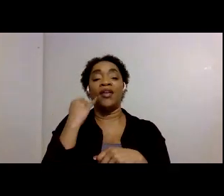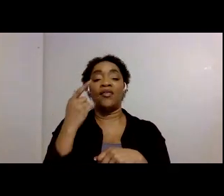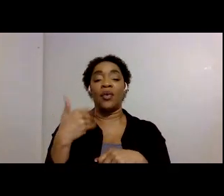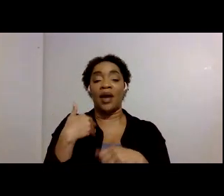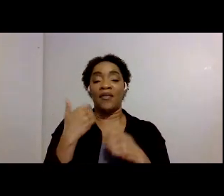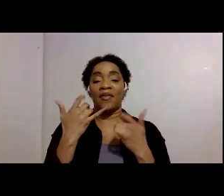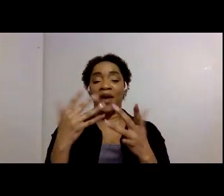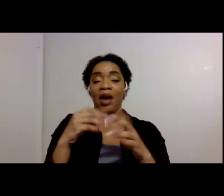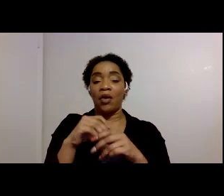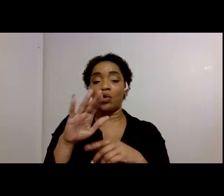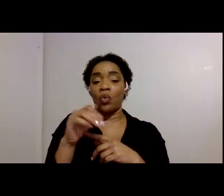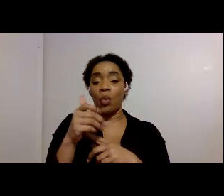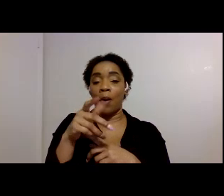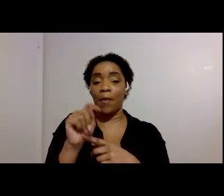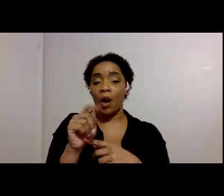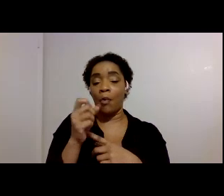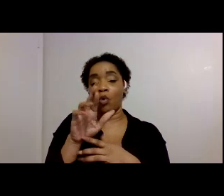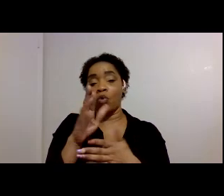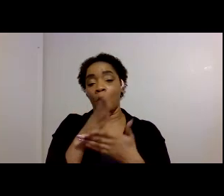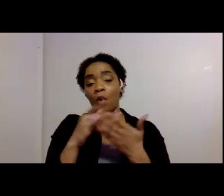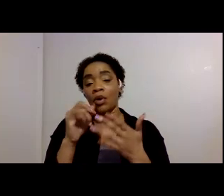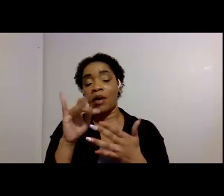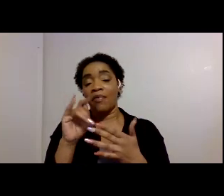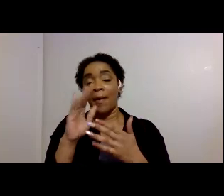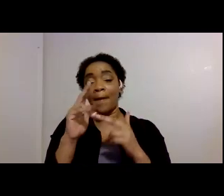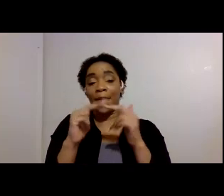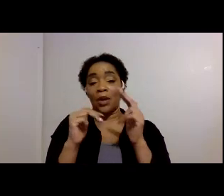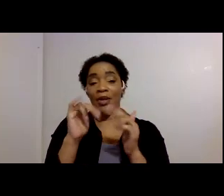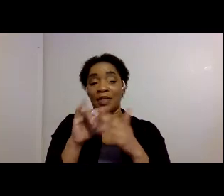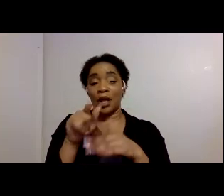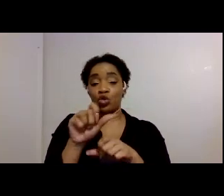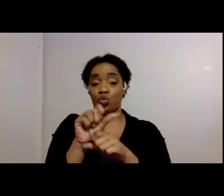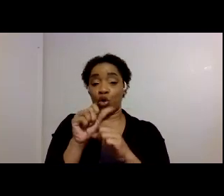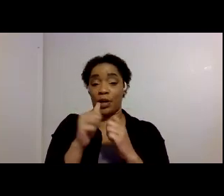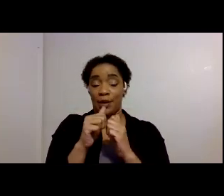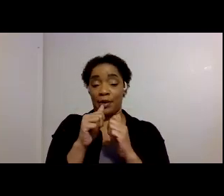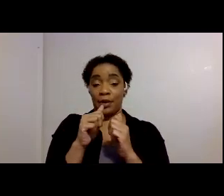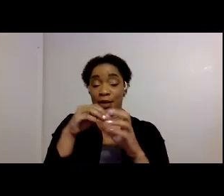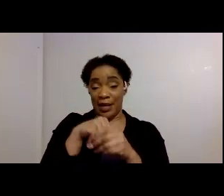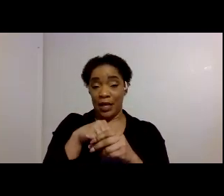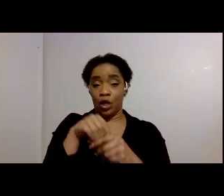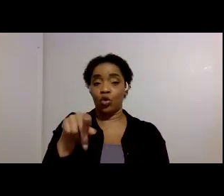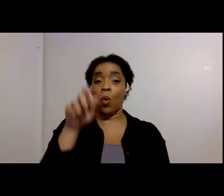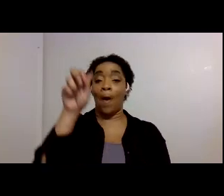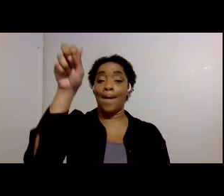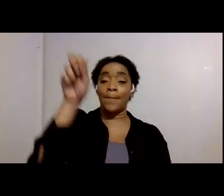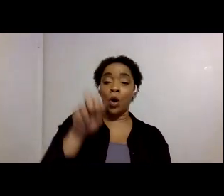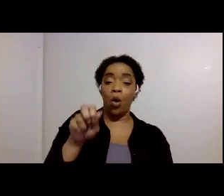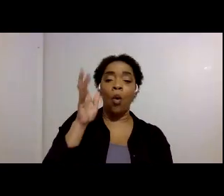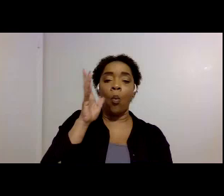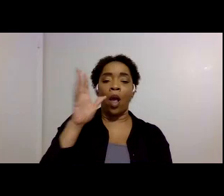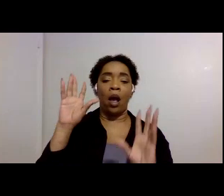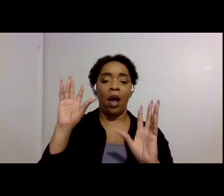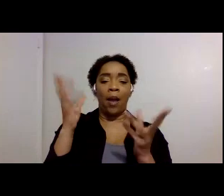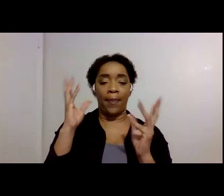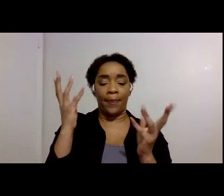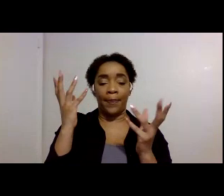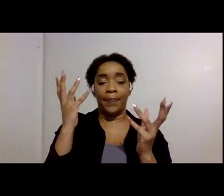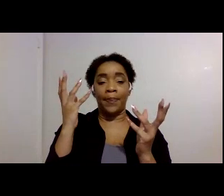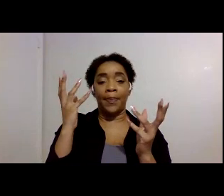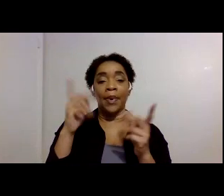or your part or portion of the building that you're working in, you pull that, it will sound the alarm, which below that is your audio